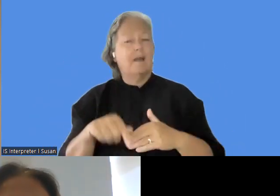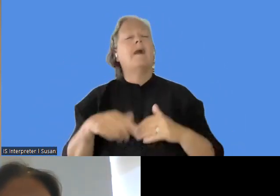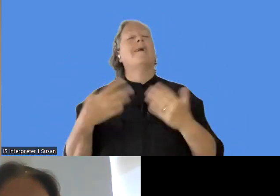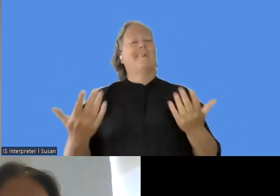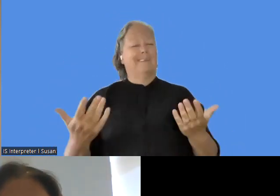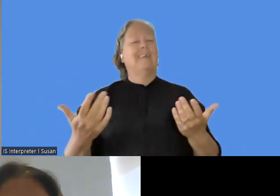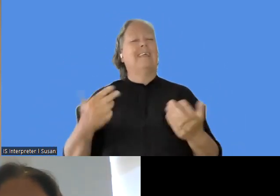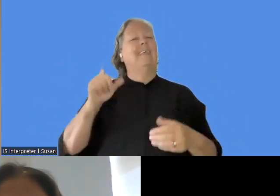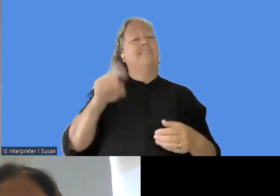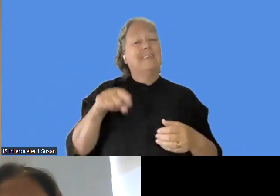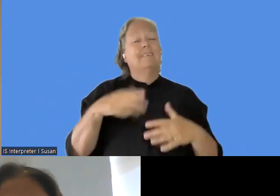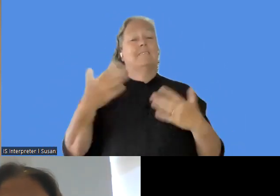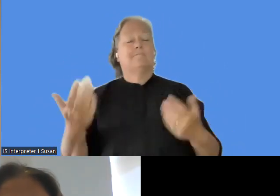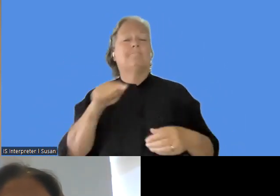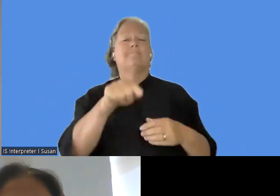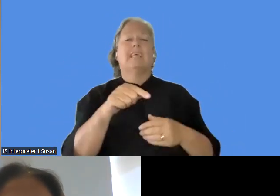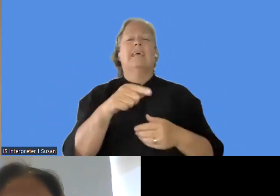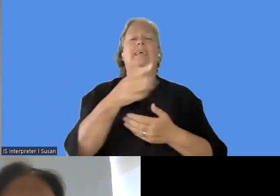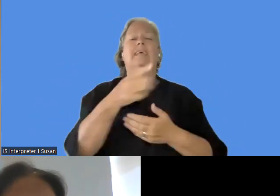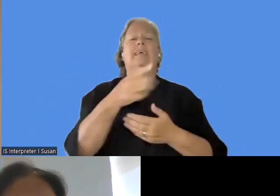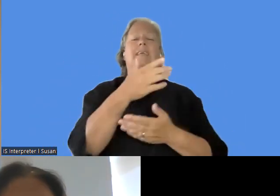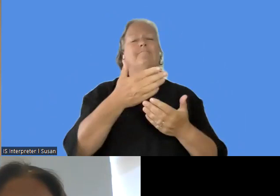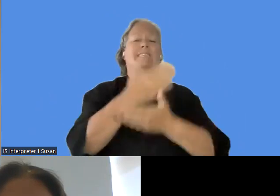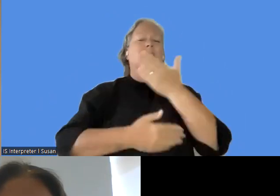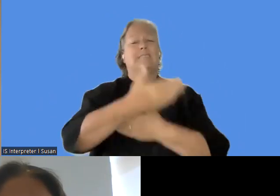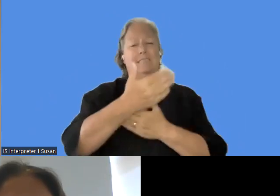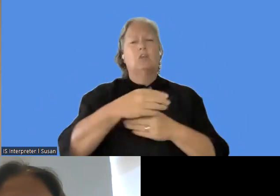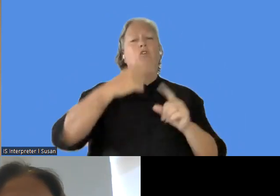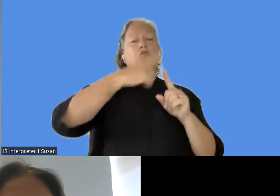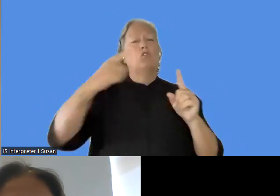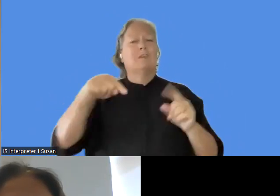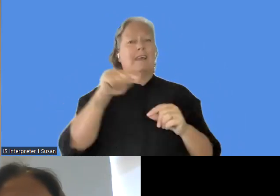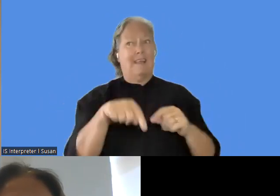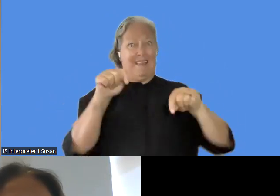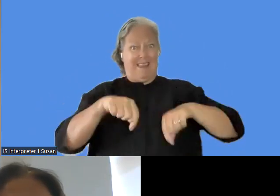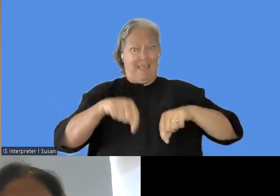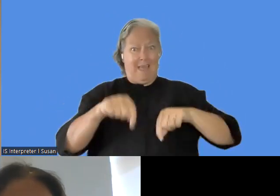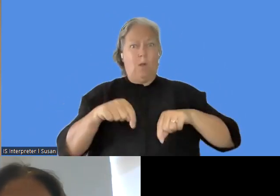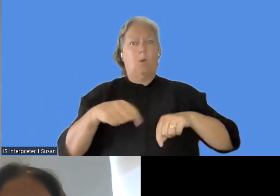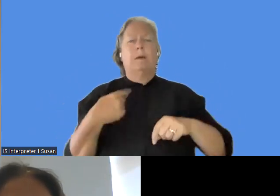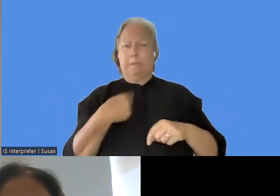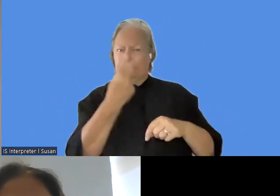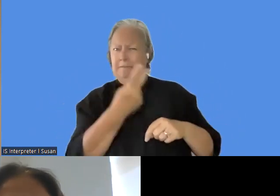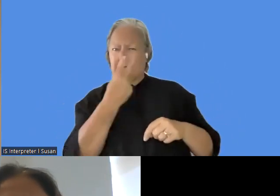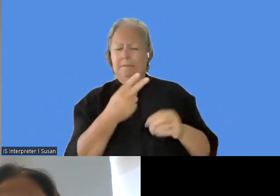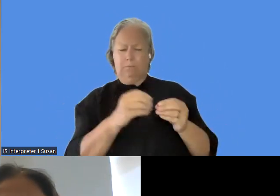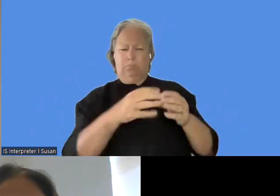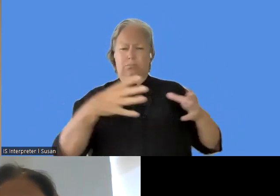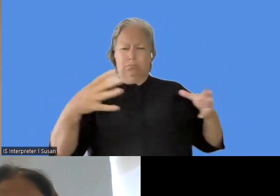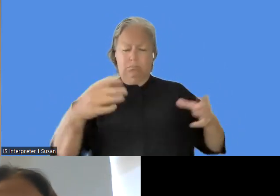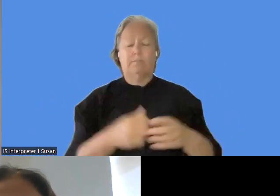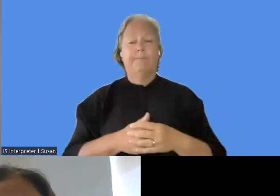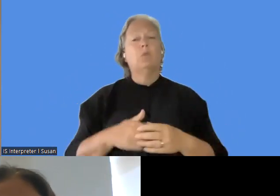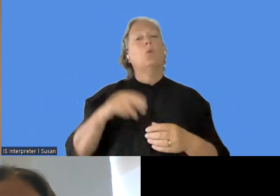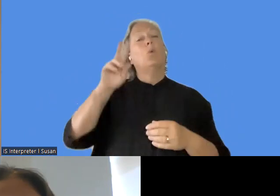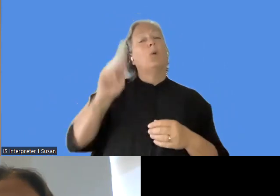information on the well-being of persons with disabilities have been on the increase as well. The United Nations Conventions on the Rights